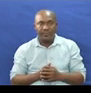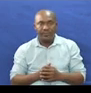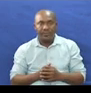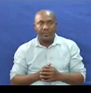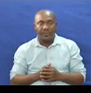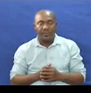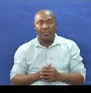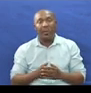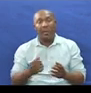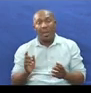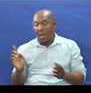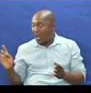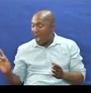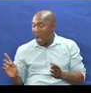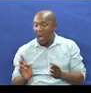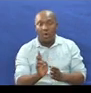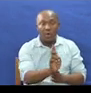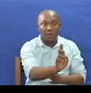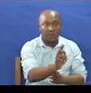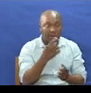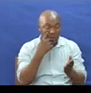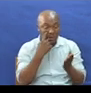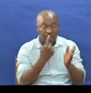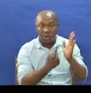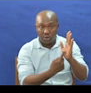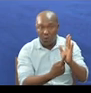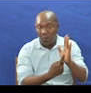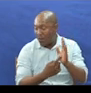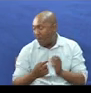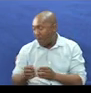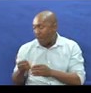Across shows movement from one side